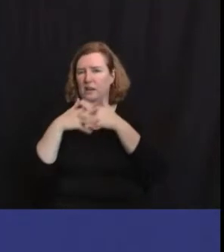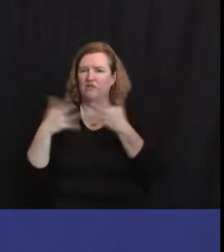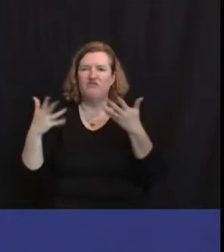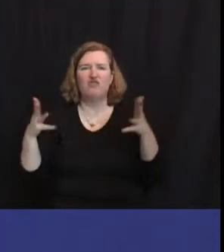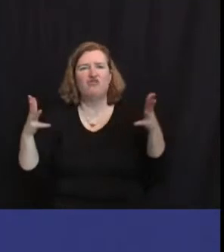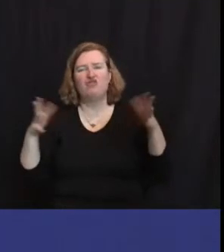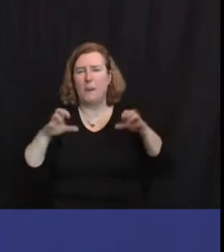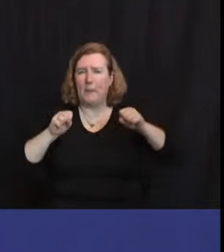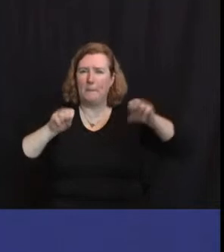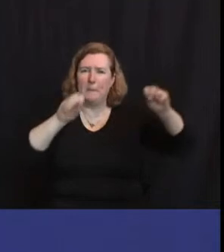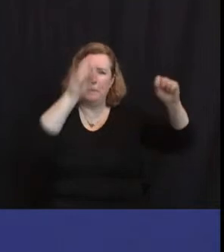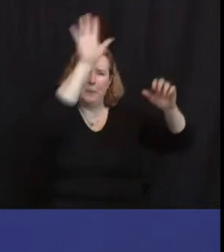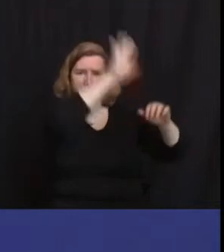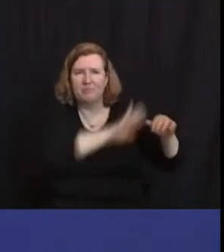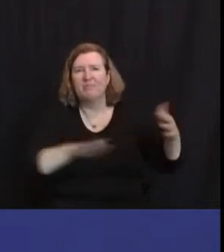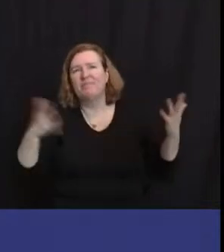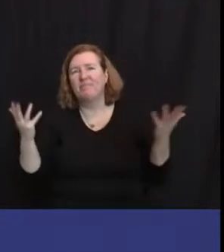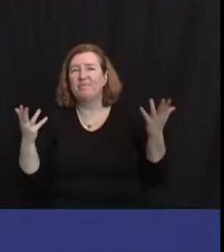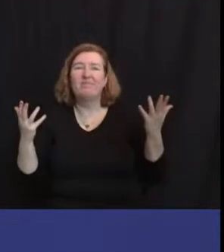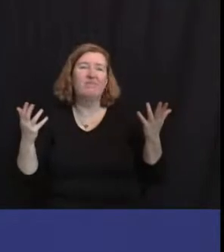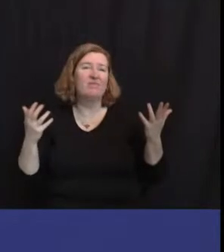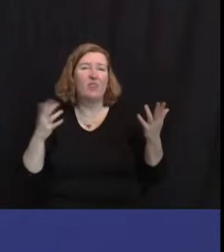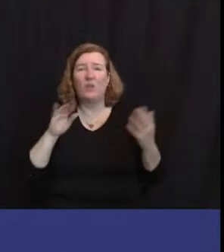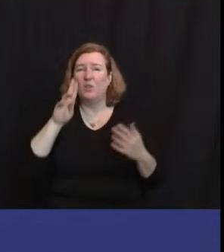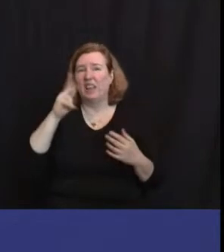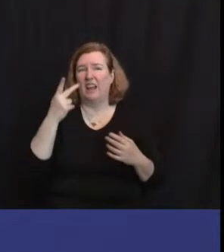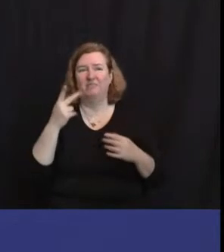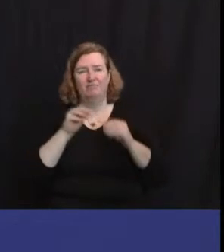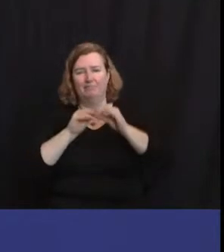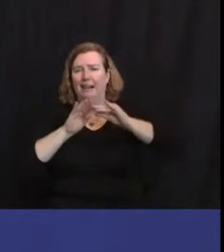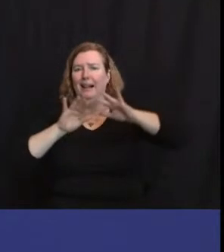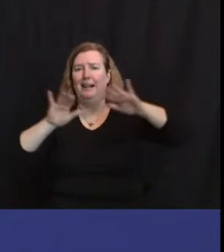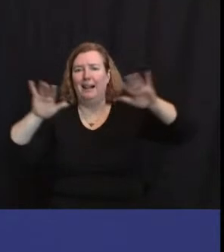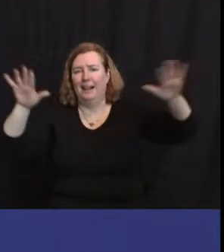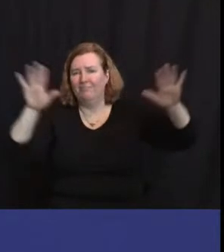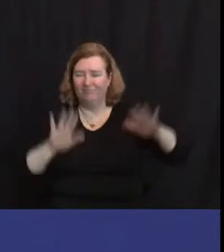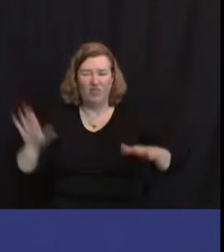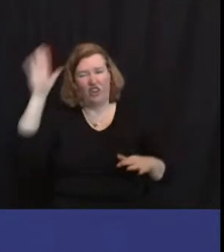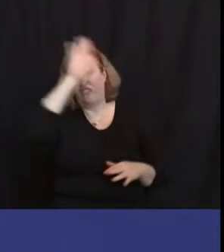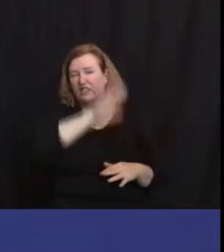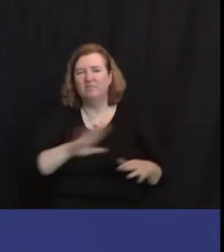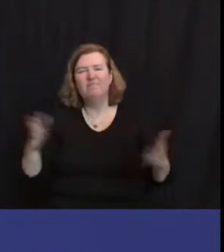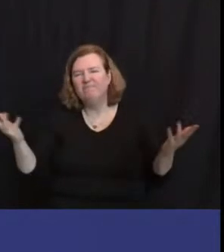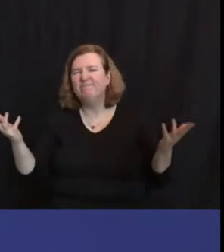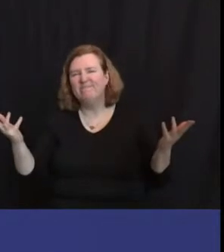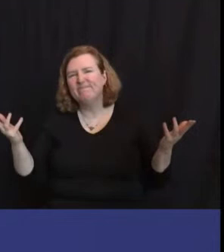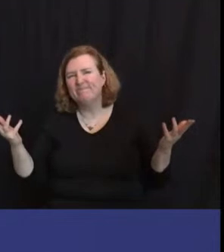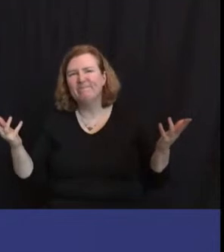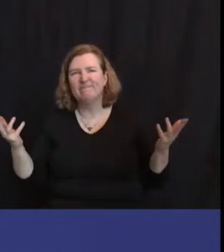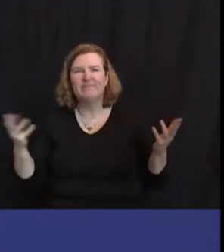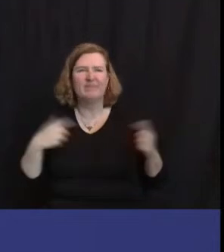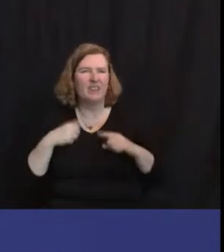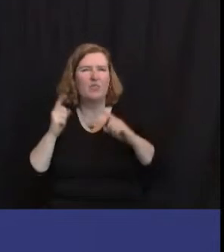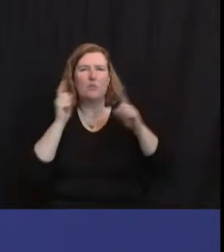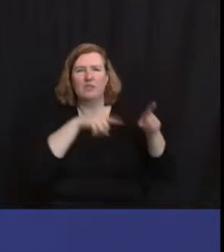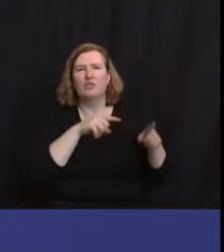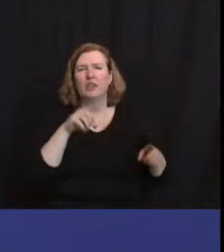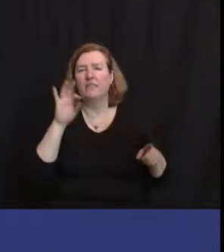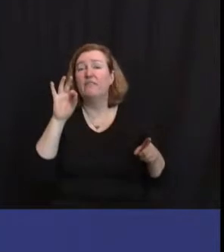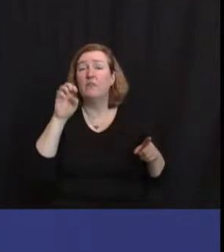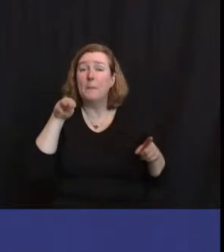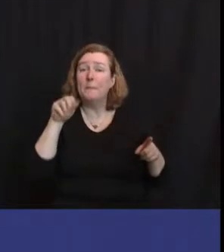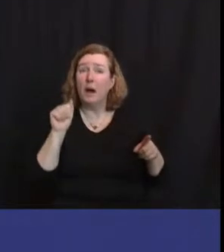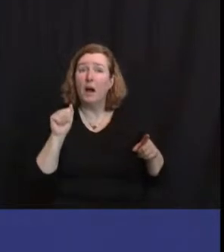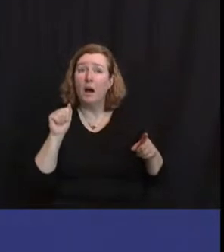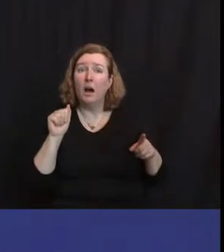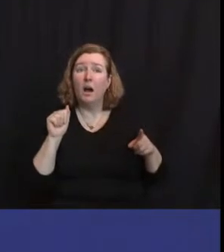report. We assume it's all over the place. Secondly, I went back to the FEMA site yesterday in Newark. That thing is